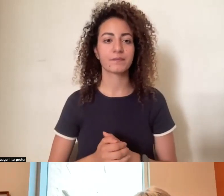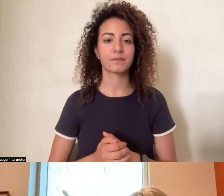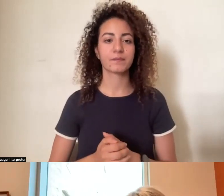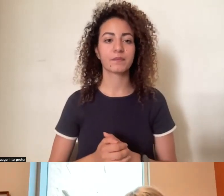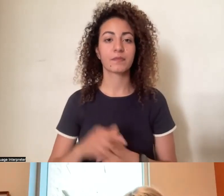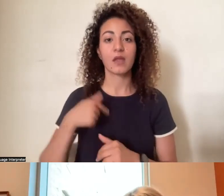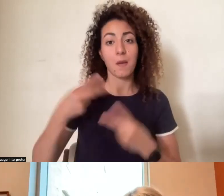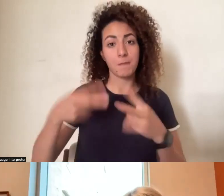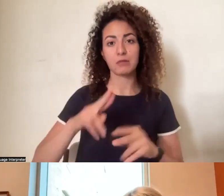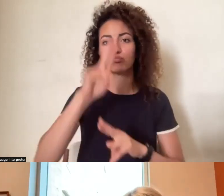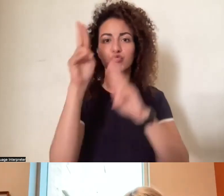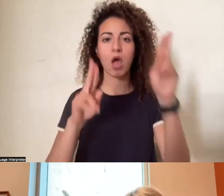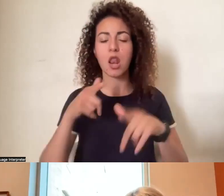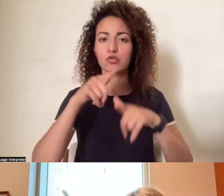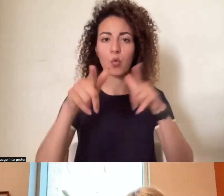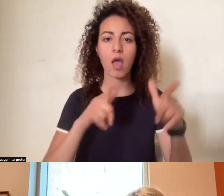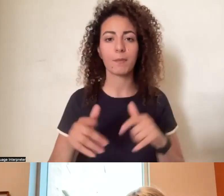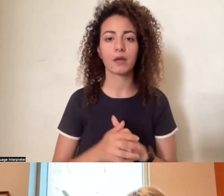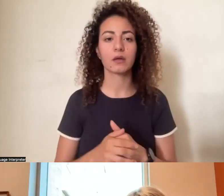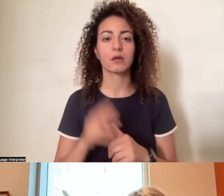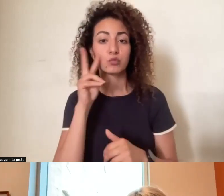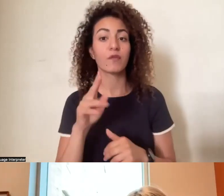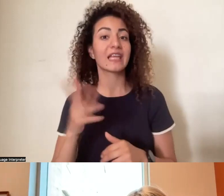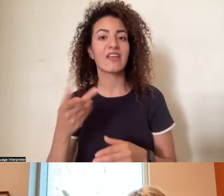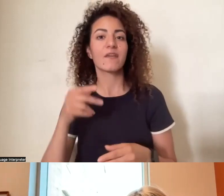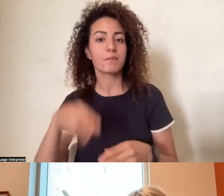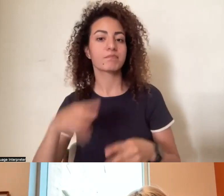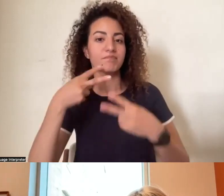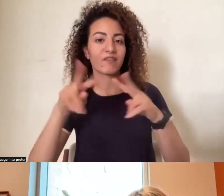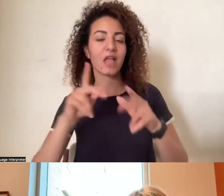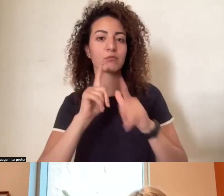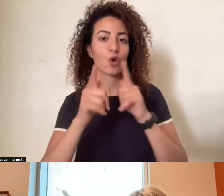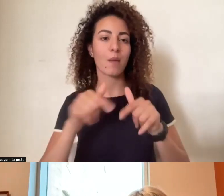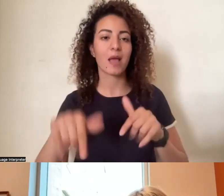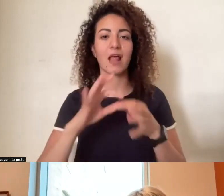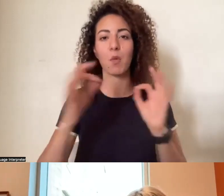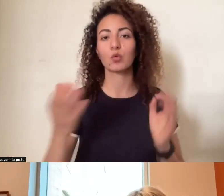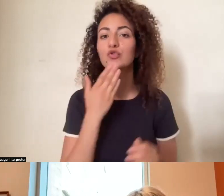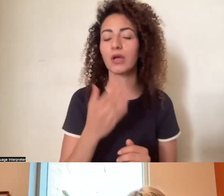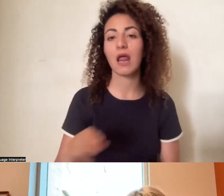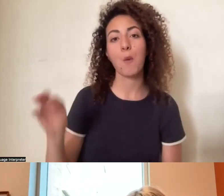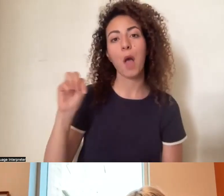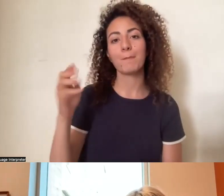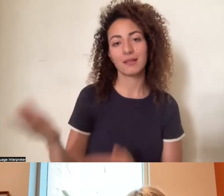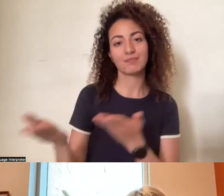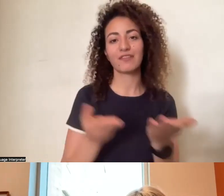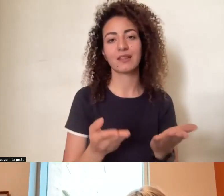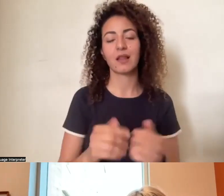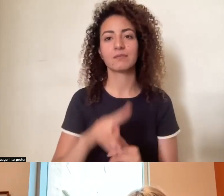Q&A and let's see how we can continue the conversation. Thank you. Mohammed, over to you for the